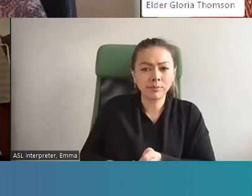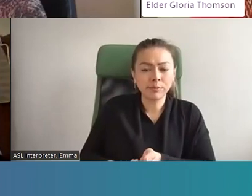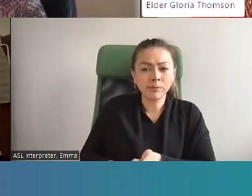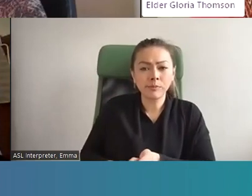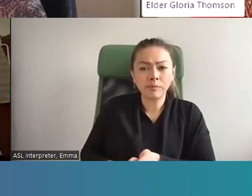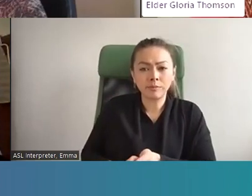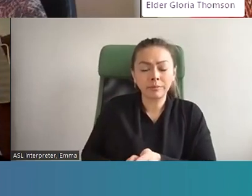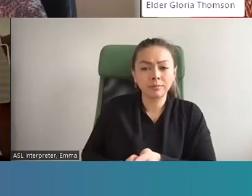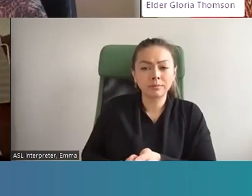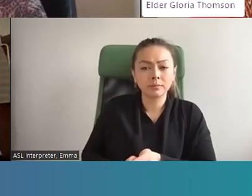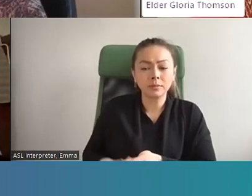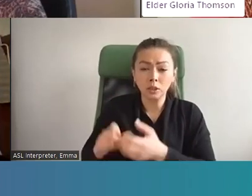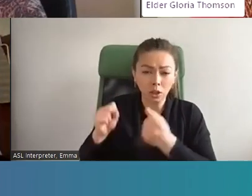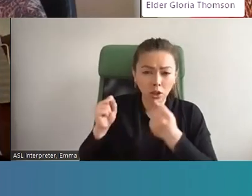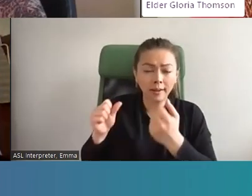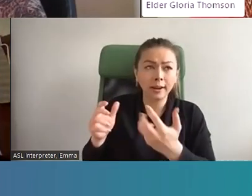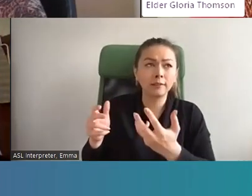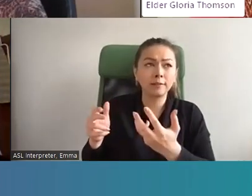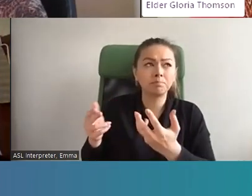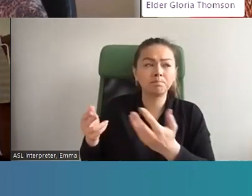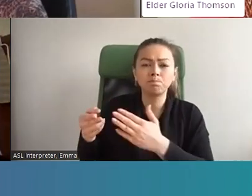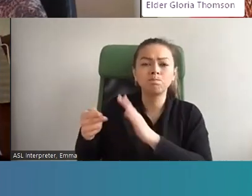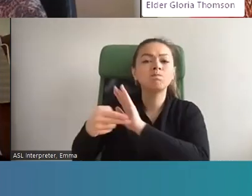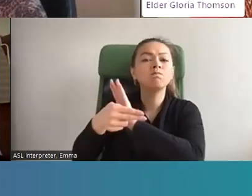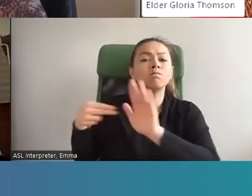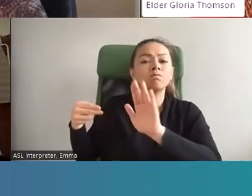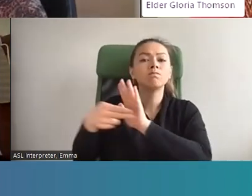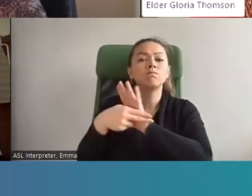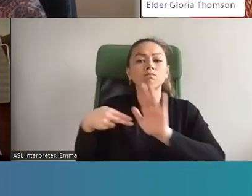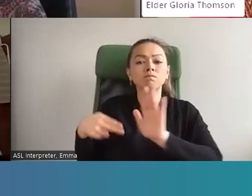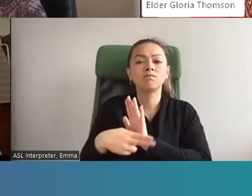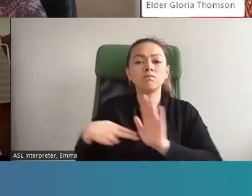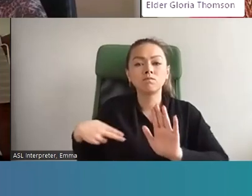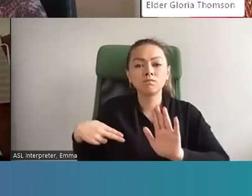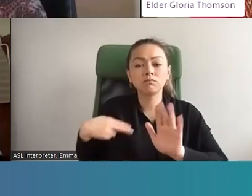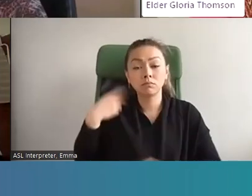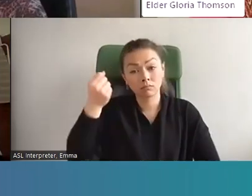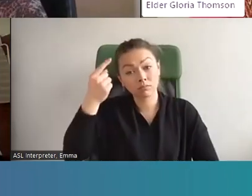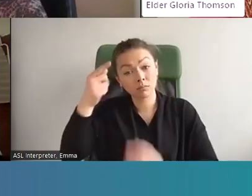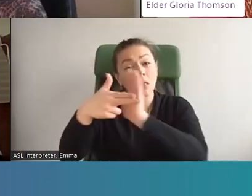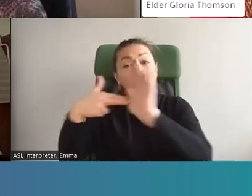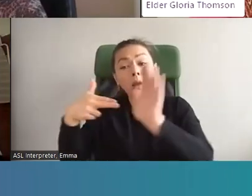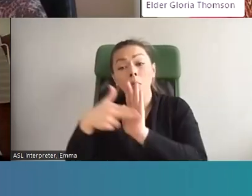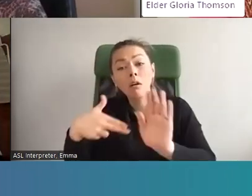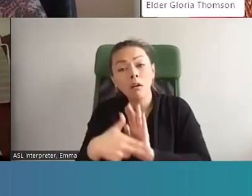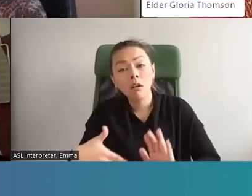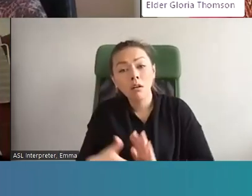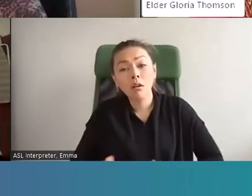labeling, you know, and none of those labels are true. You